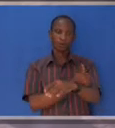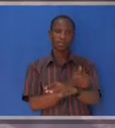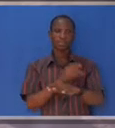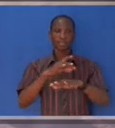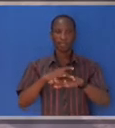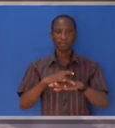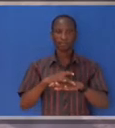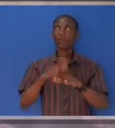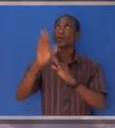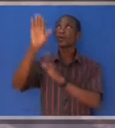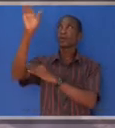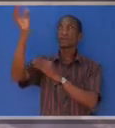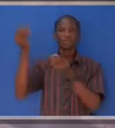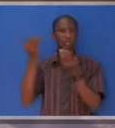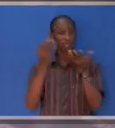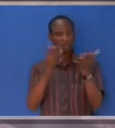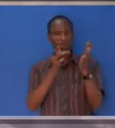me.